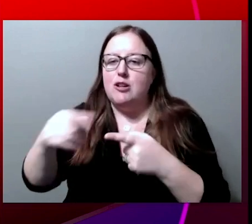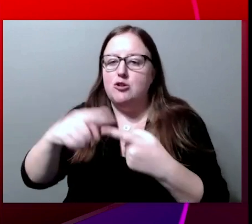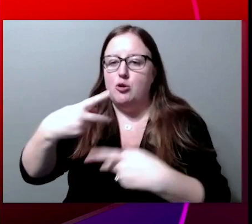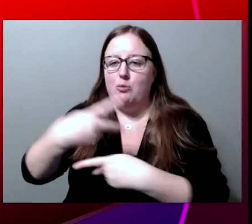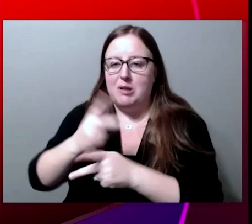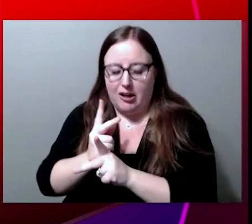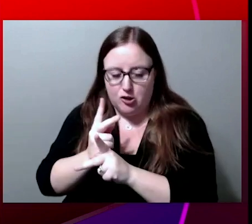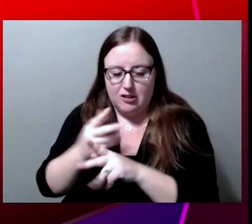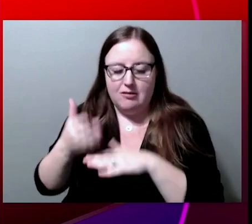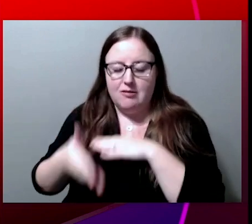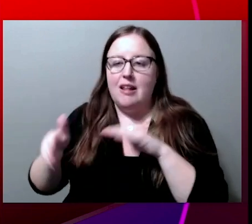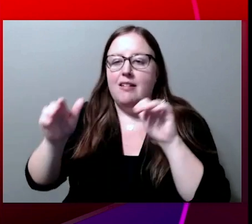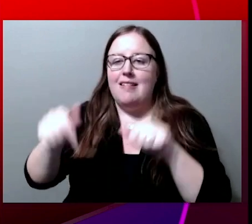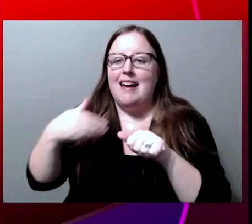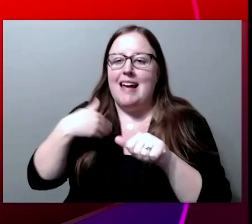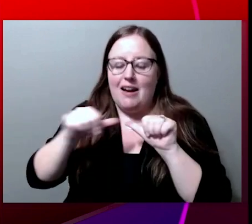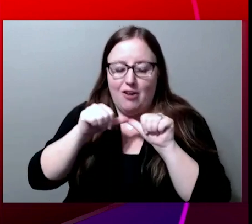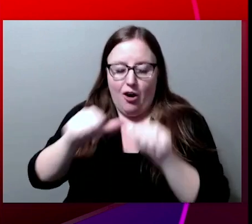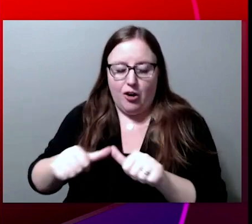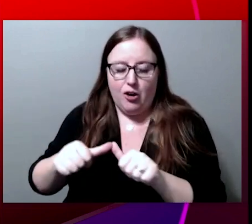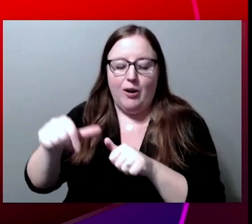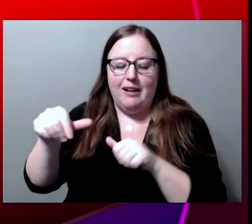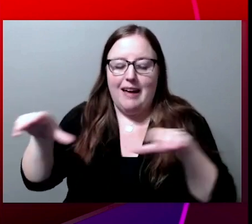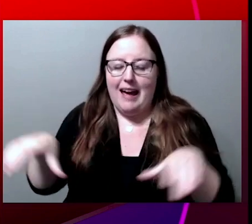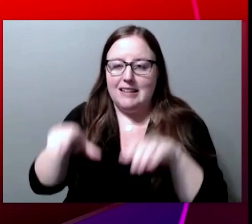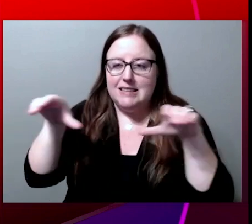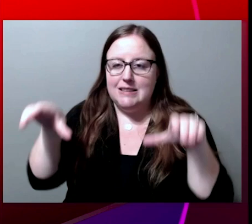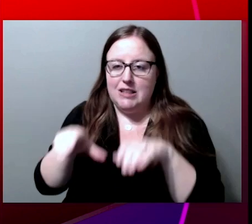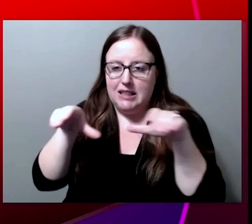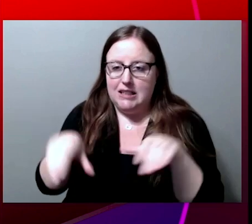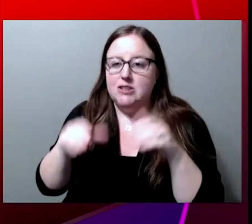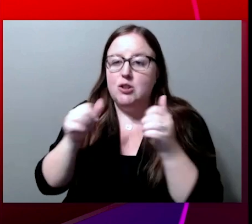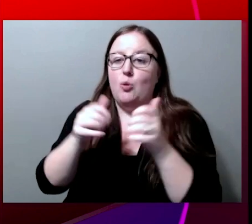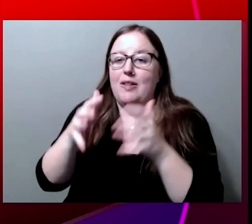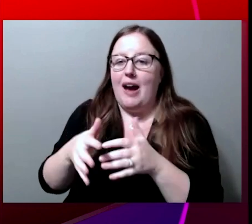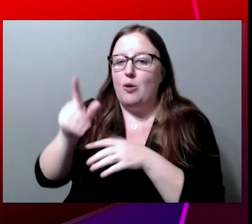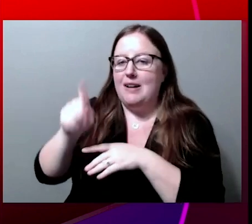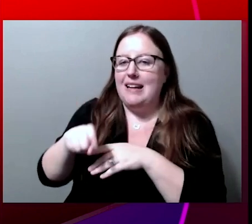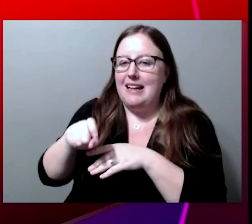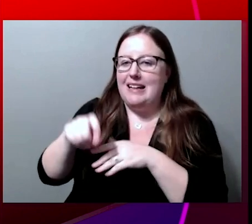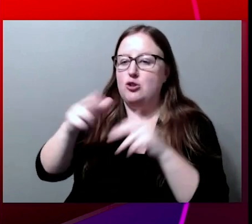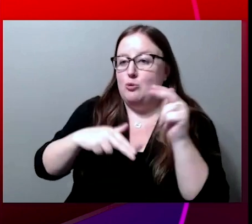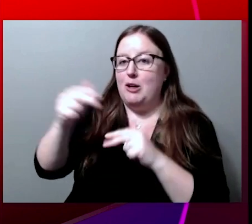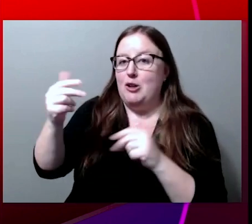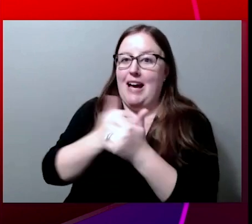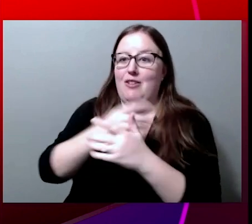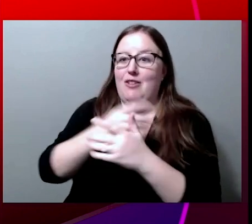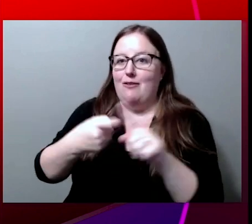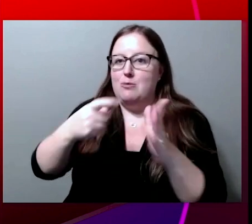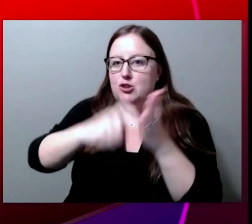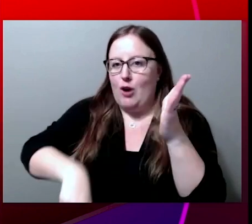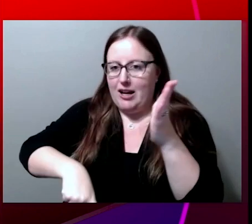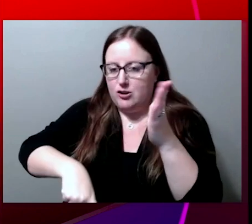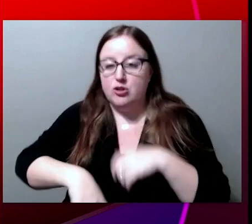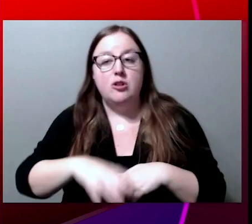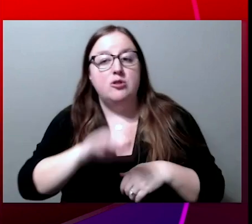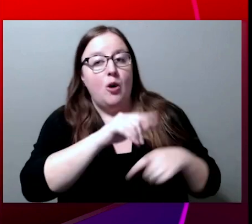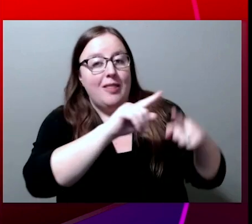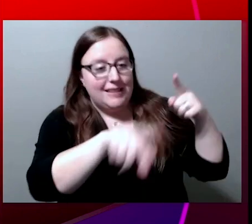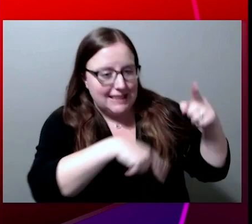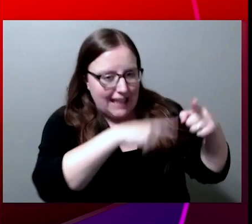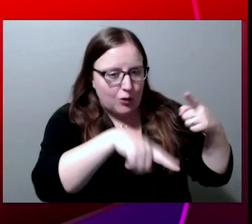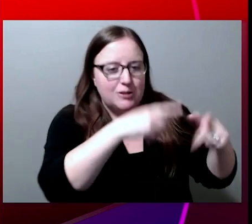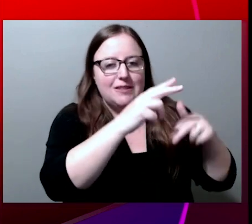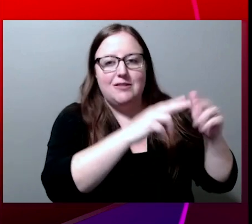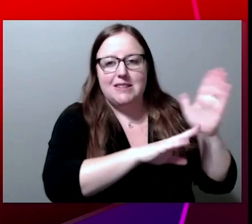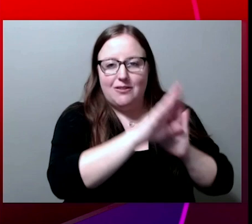have ongoing inferencing activity happening without necessarily building everything from scratch. It's at all cycles of development for getting